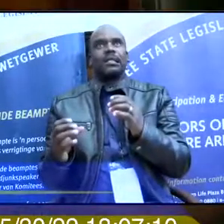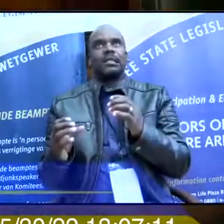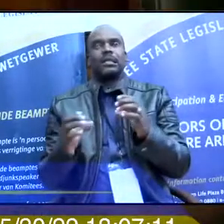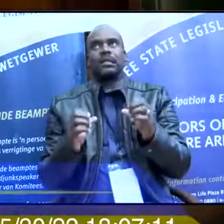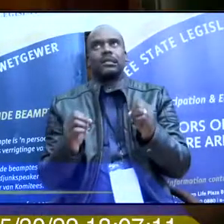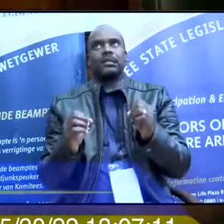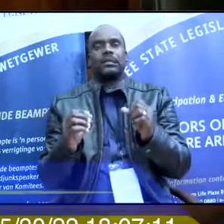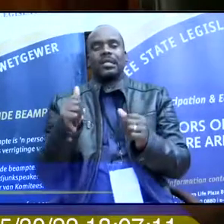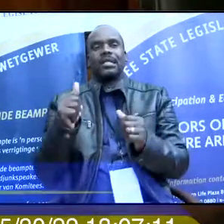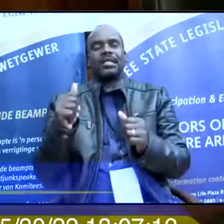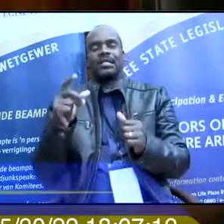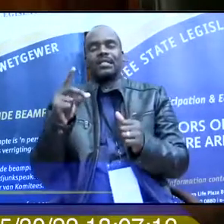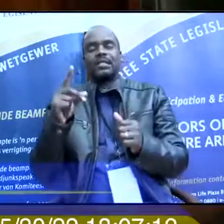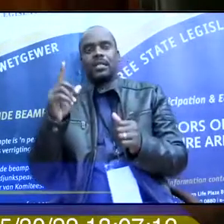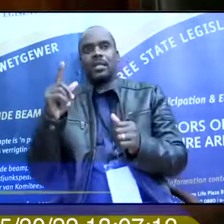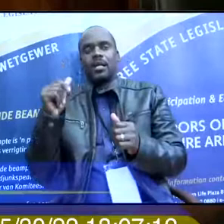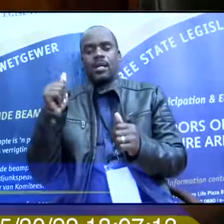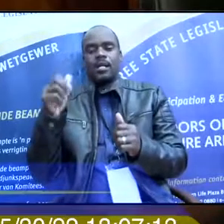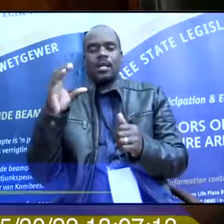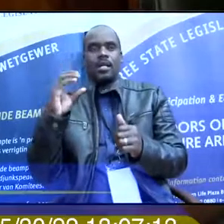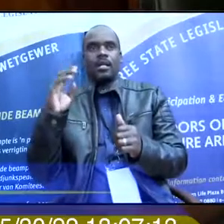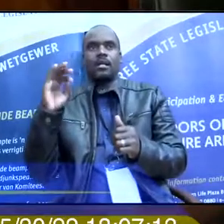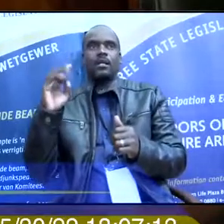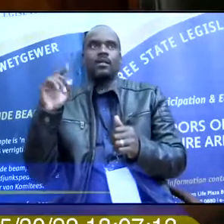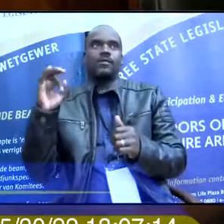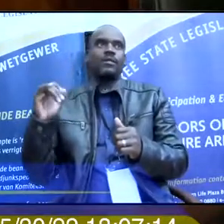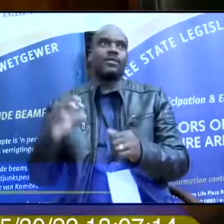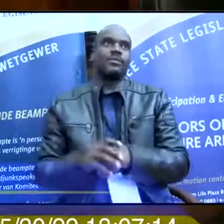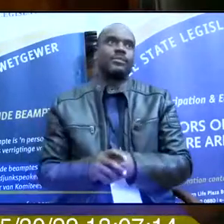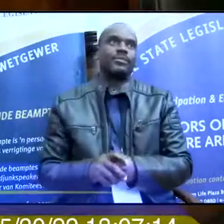to reduced labor and capital demand